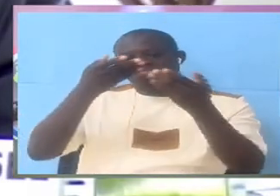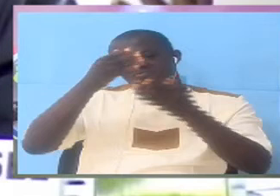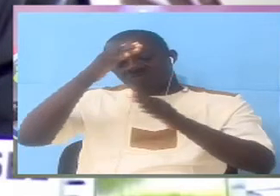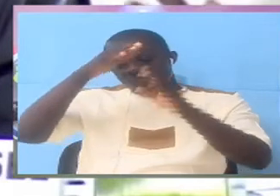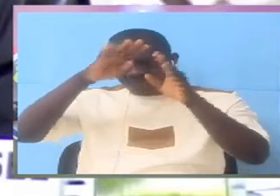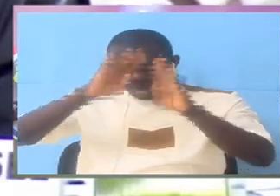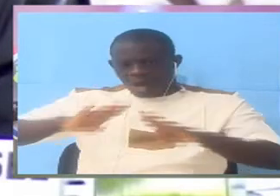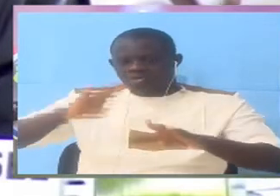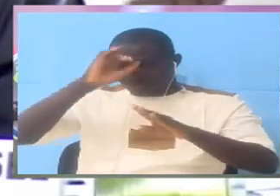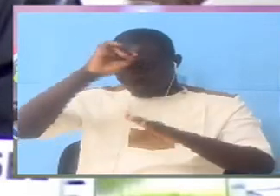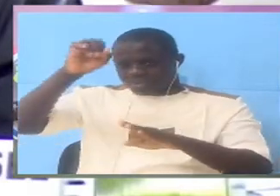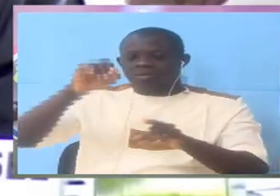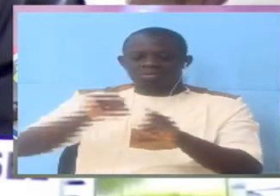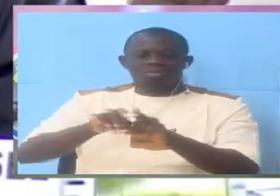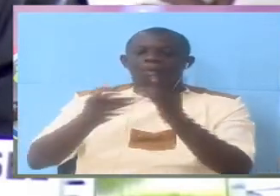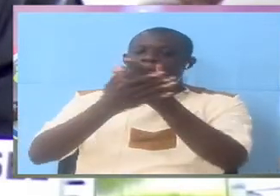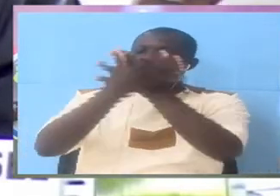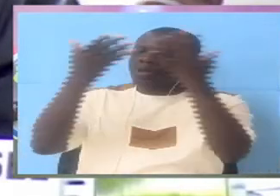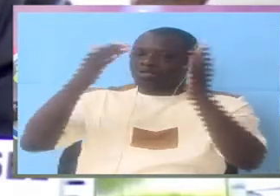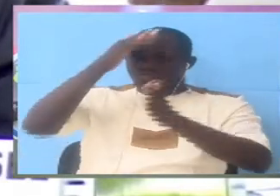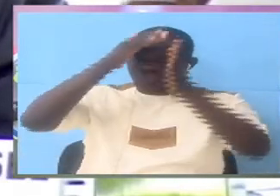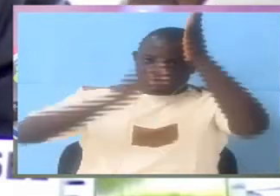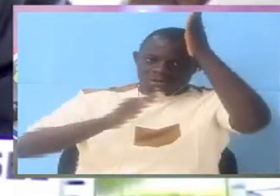from State House.